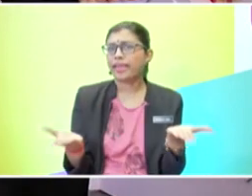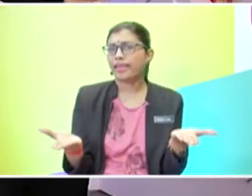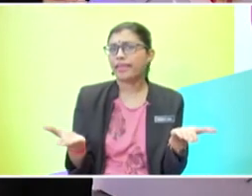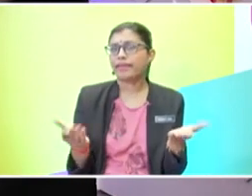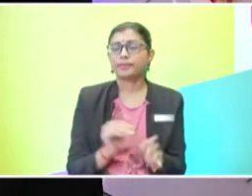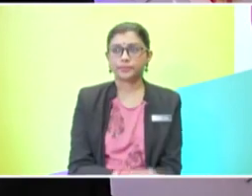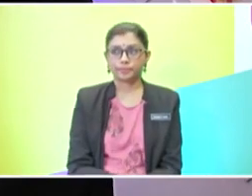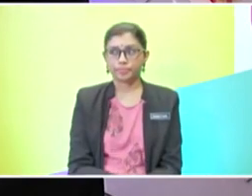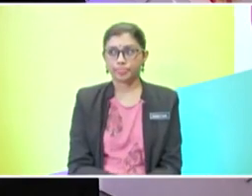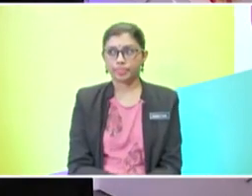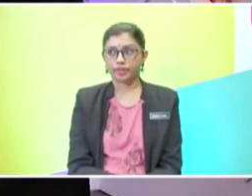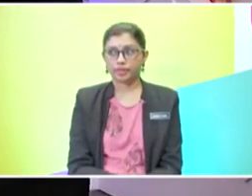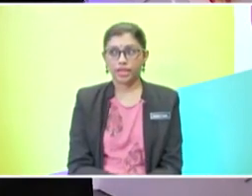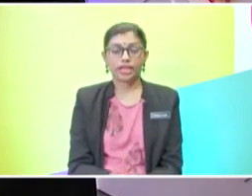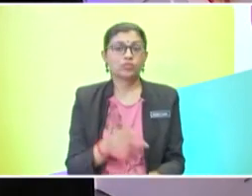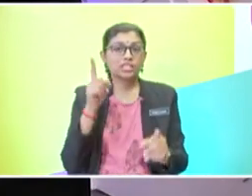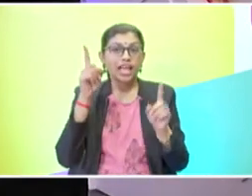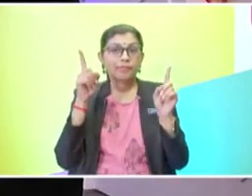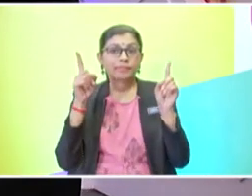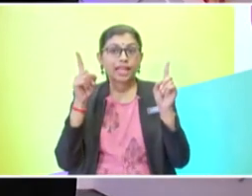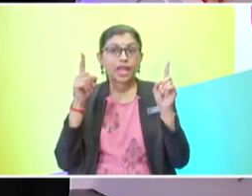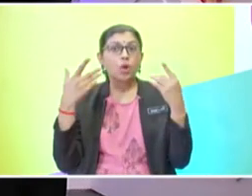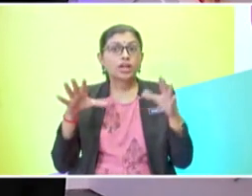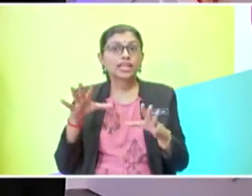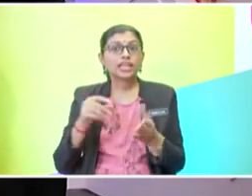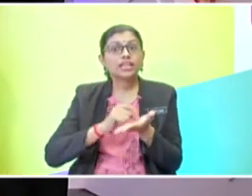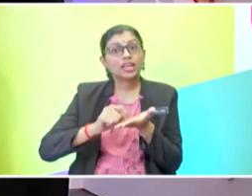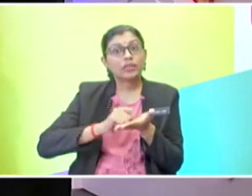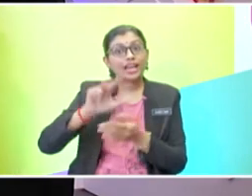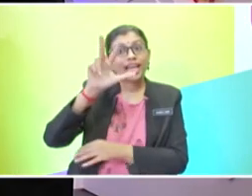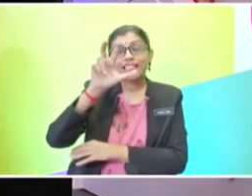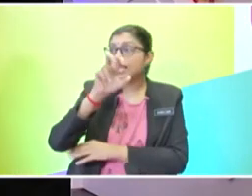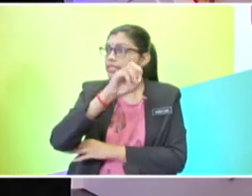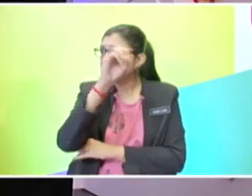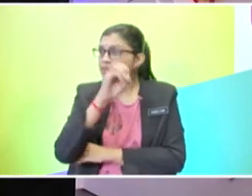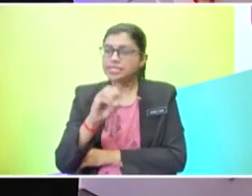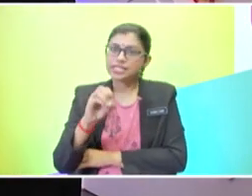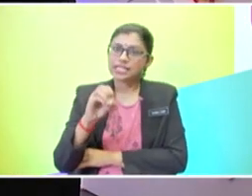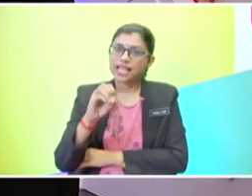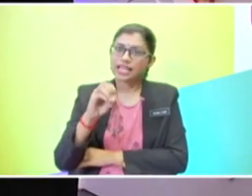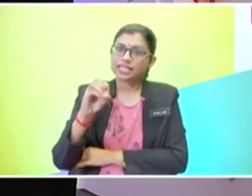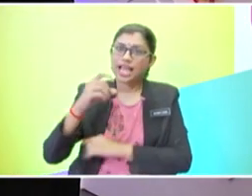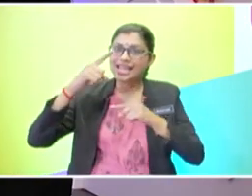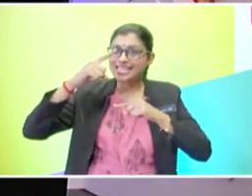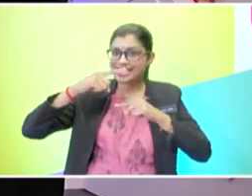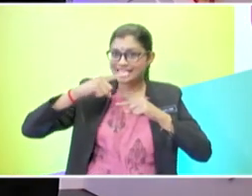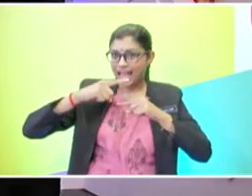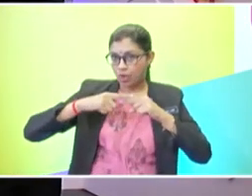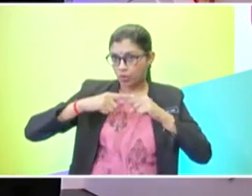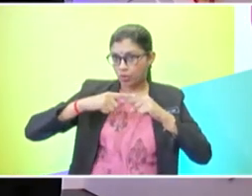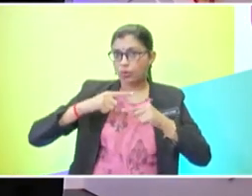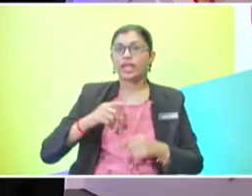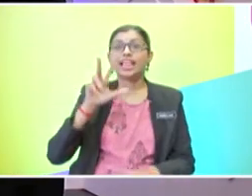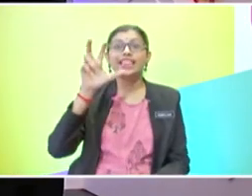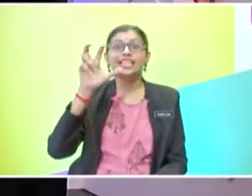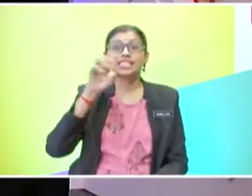learned about discount and sales tax, kids? How to find it? Okay, so this is how you gonna pay your bills in your daily life. Okay, so